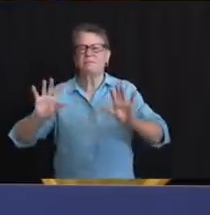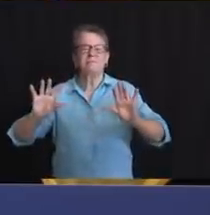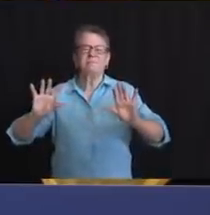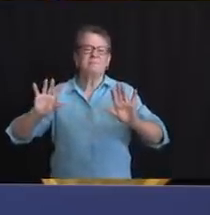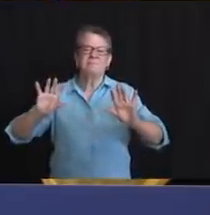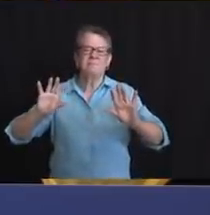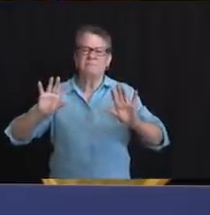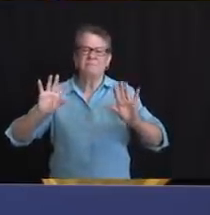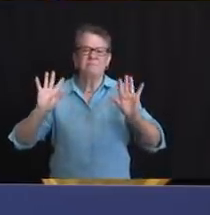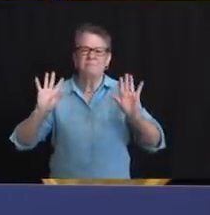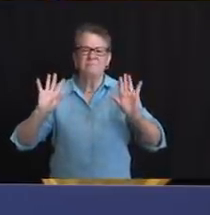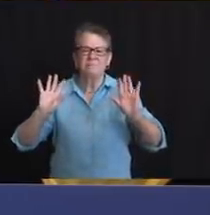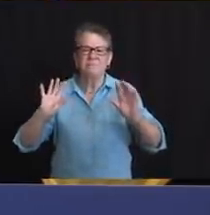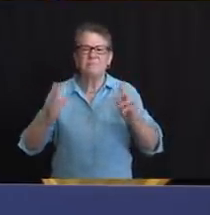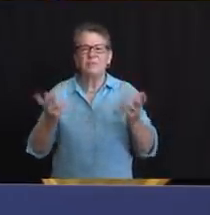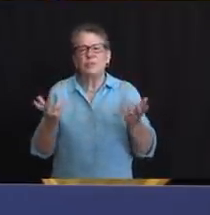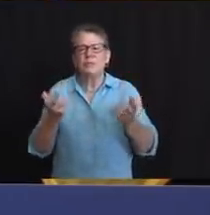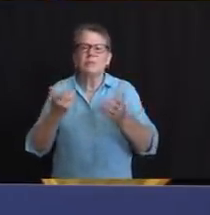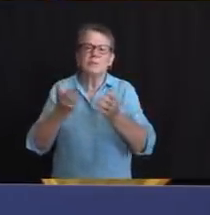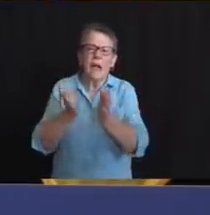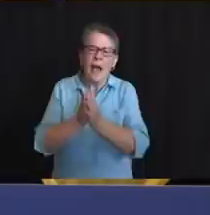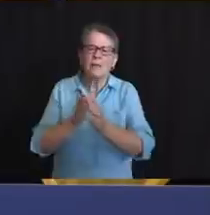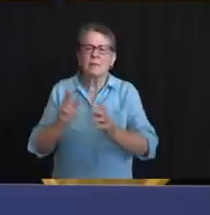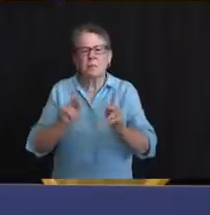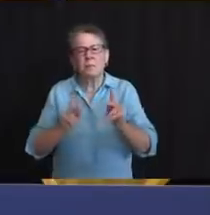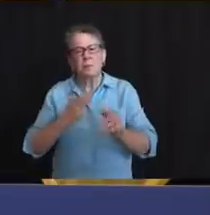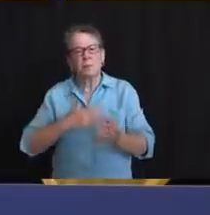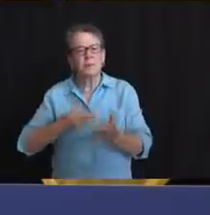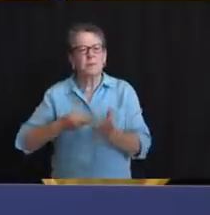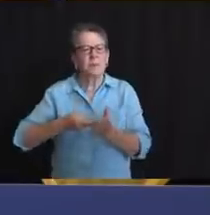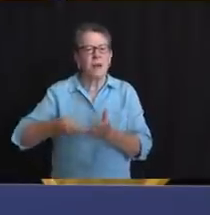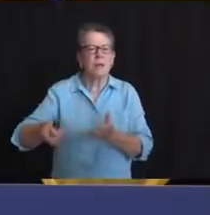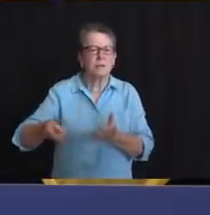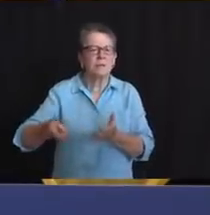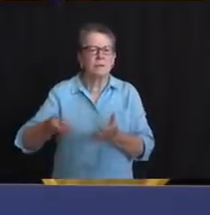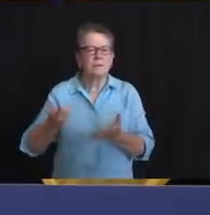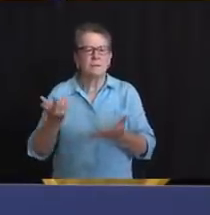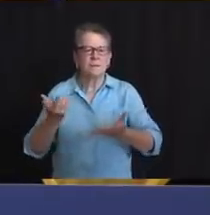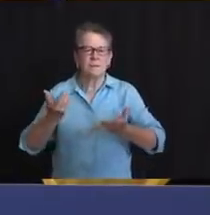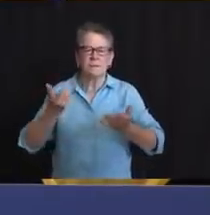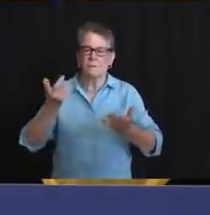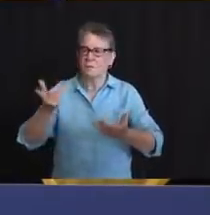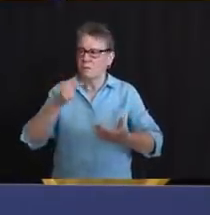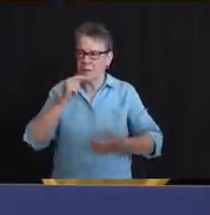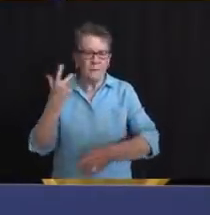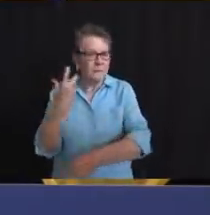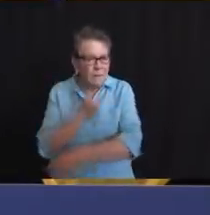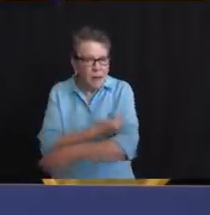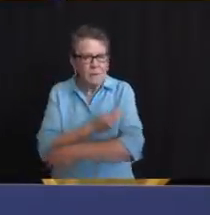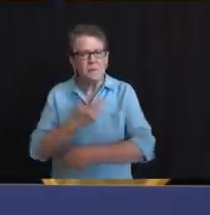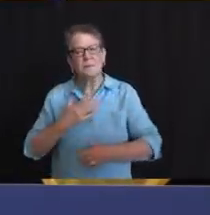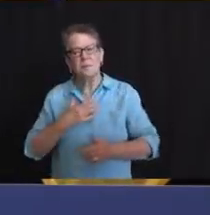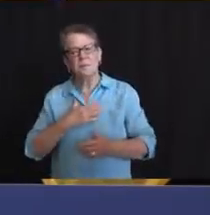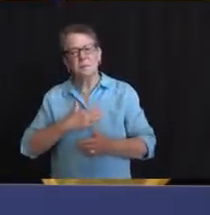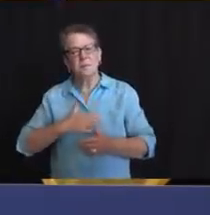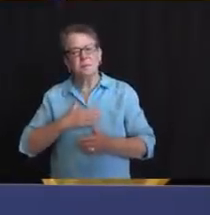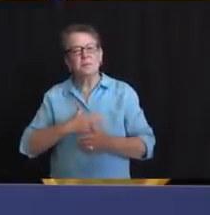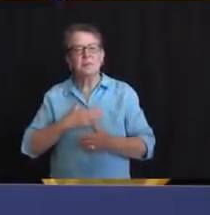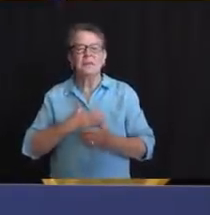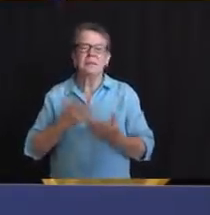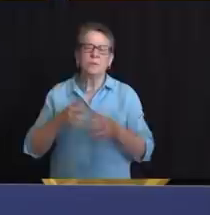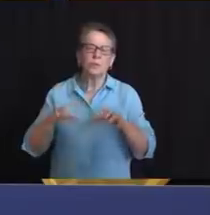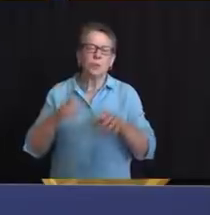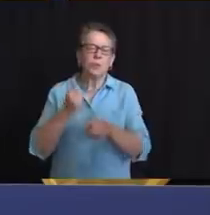folks is for personal responsibility. If you're not vaccinated, we expect you to do the right thing. We're not going to put